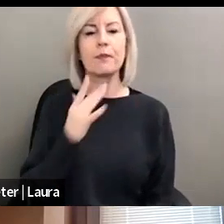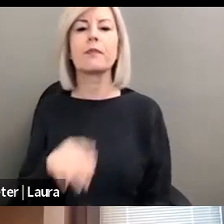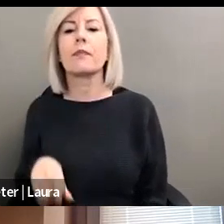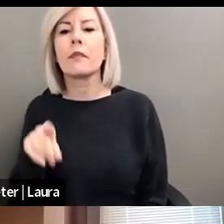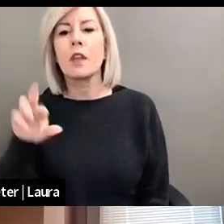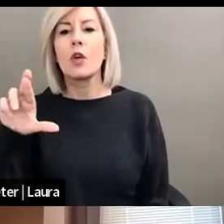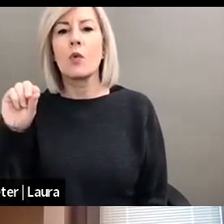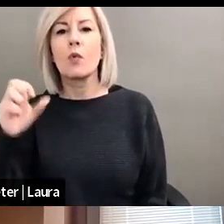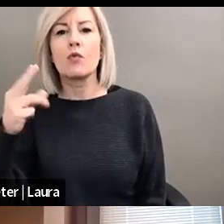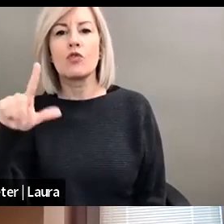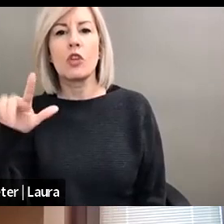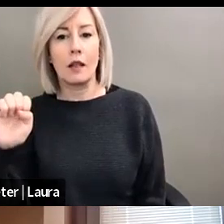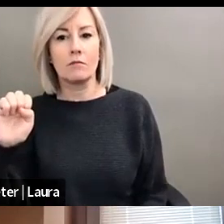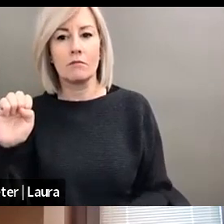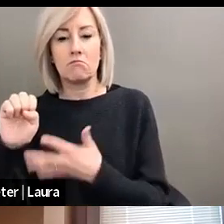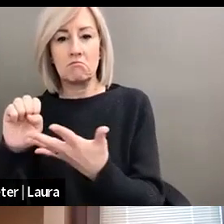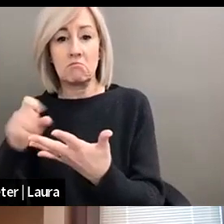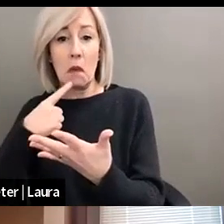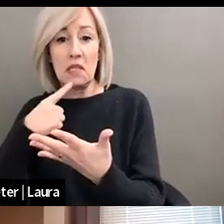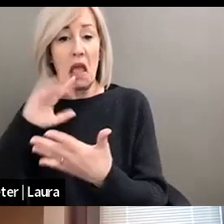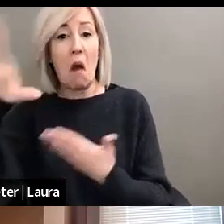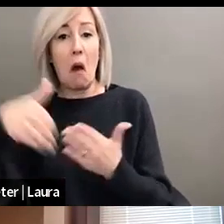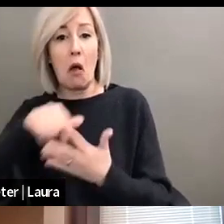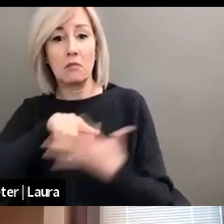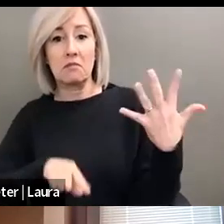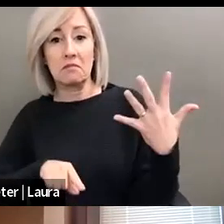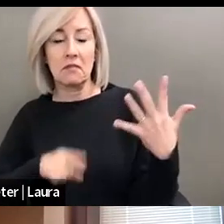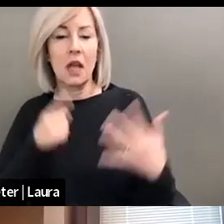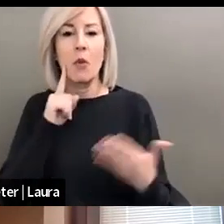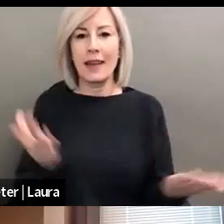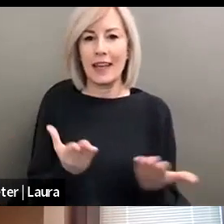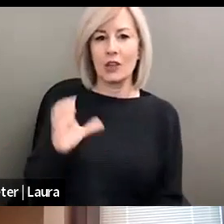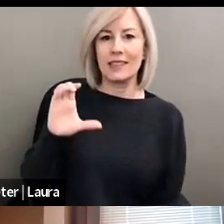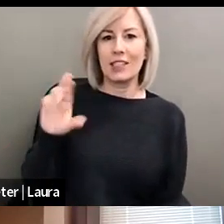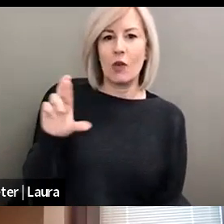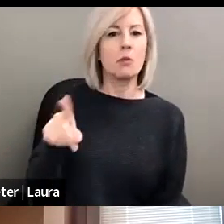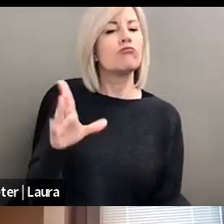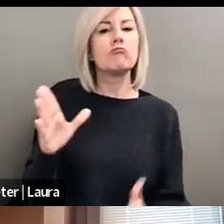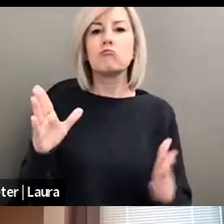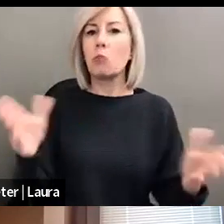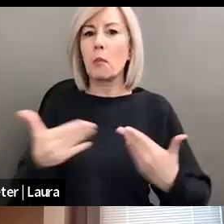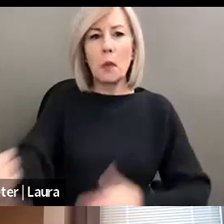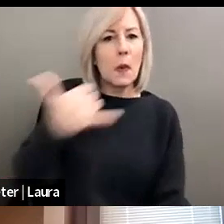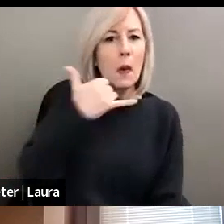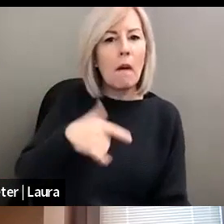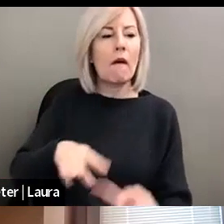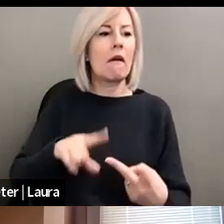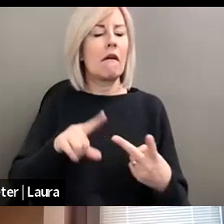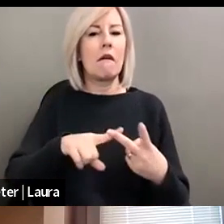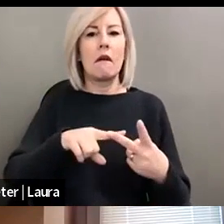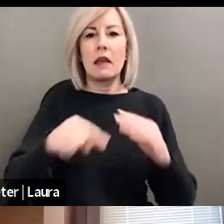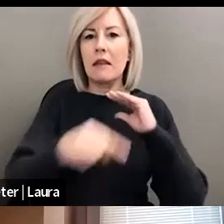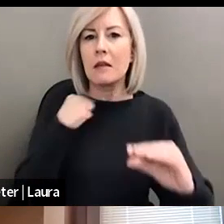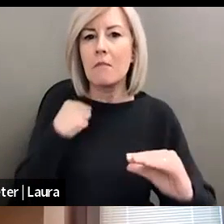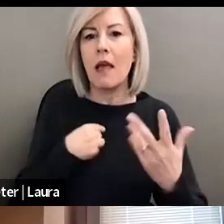Senator Grassley's office. I would say all of the above, but for us here in Cedar Rapids area, you're welcome to call us. You are welcome to email us by